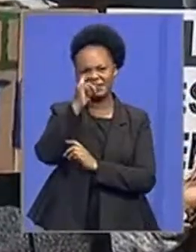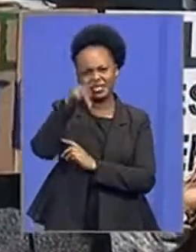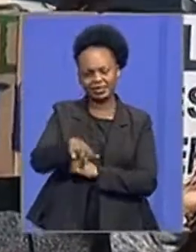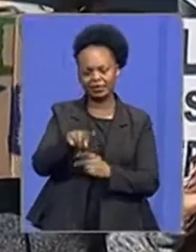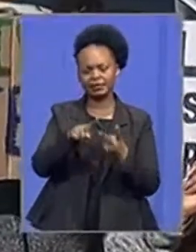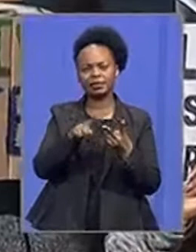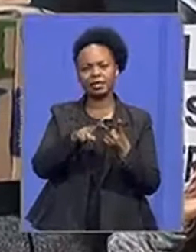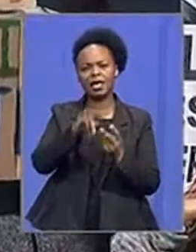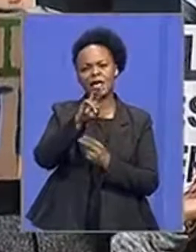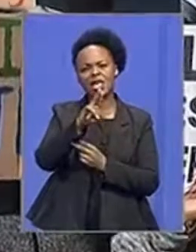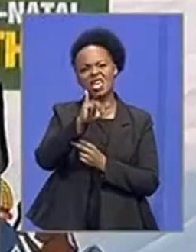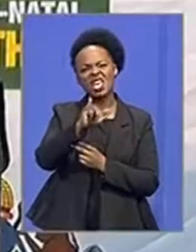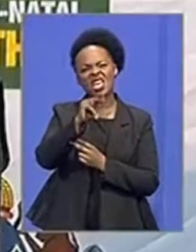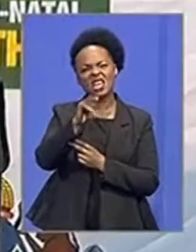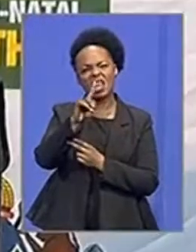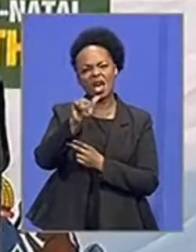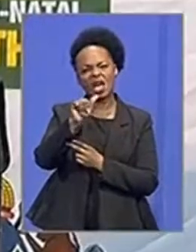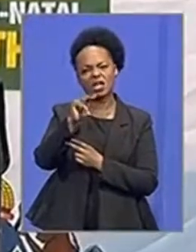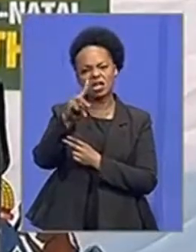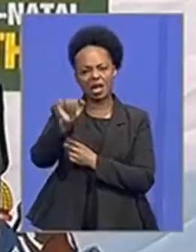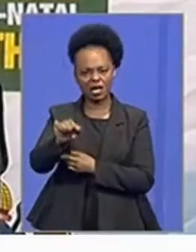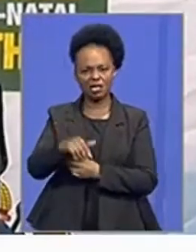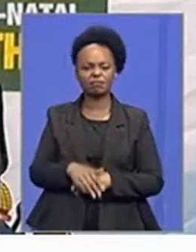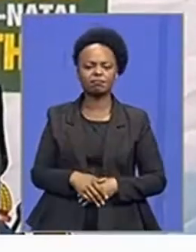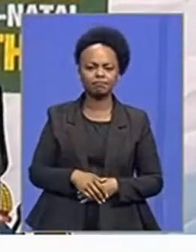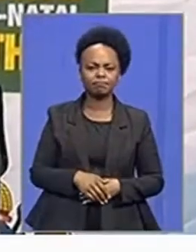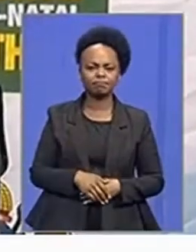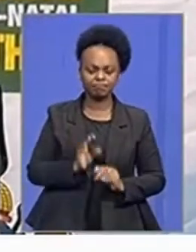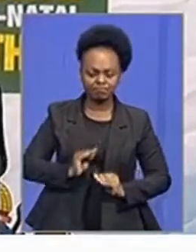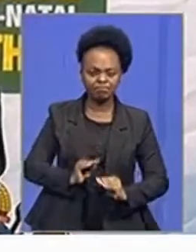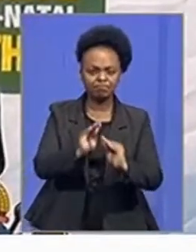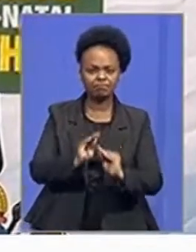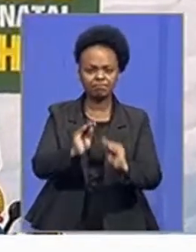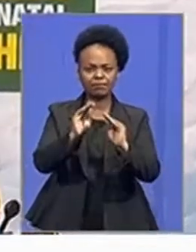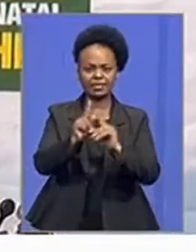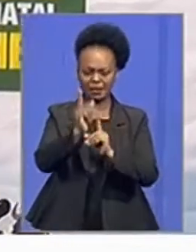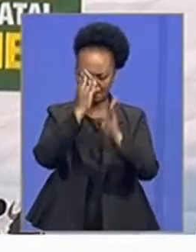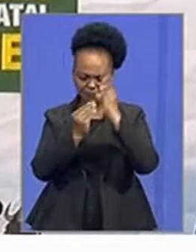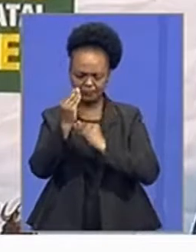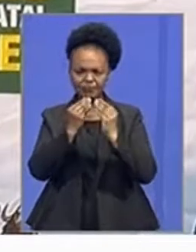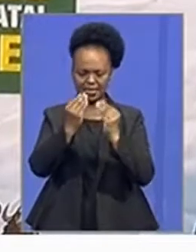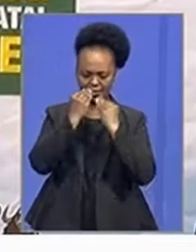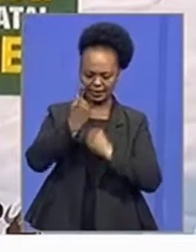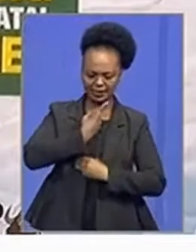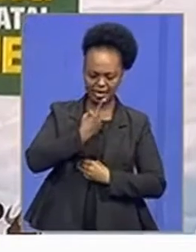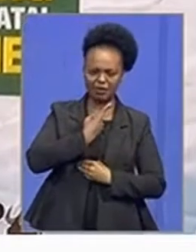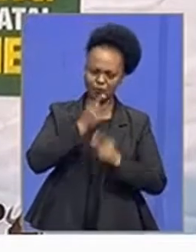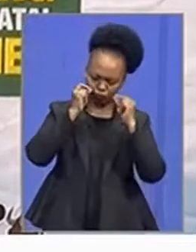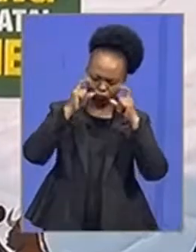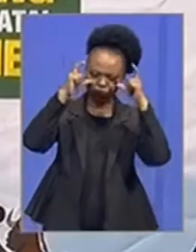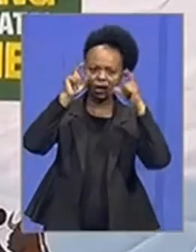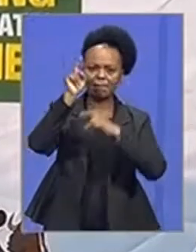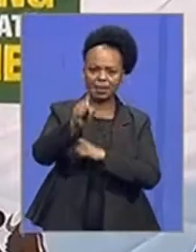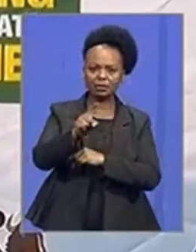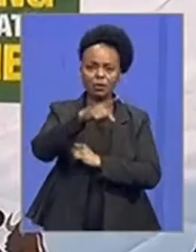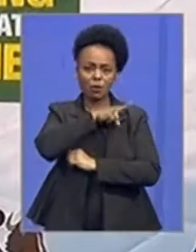We don't need to educate ourselves consciously so that in future when